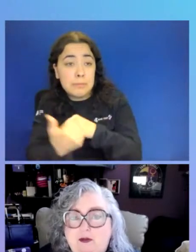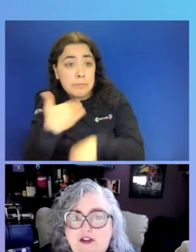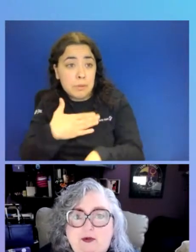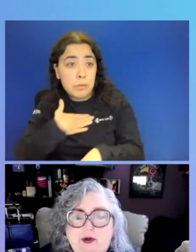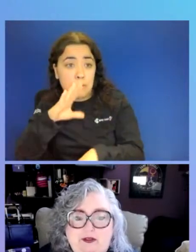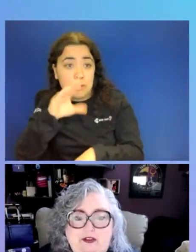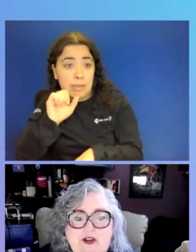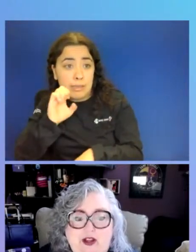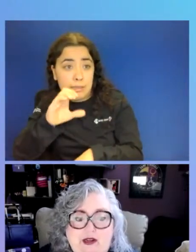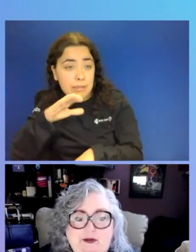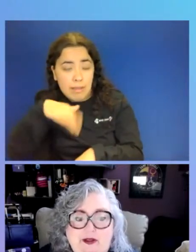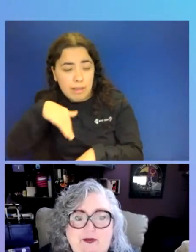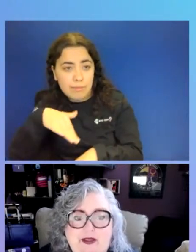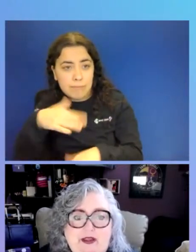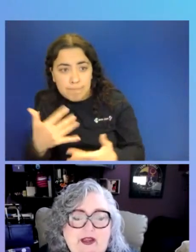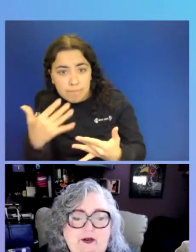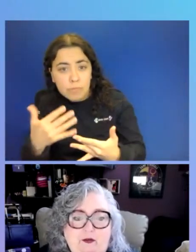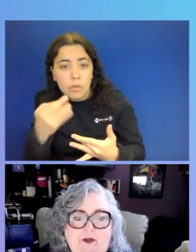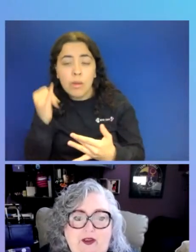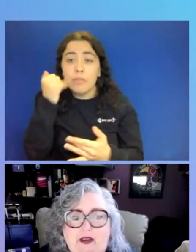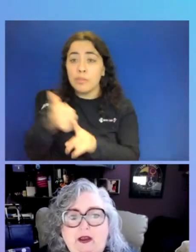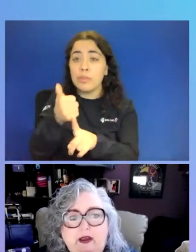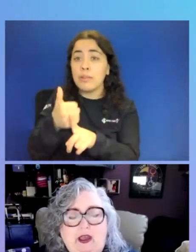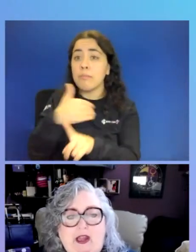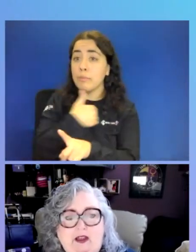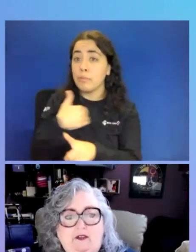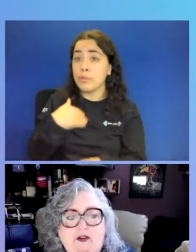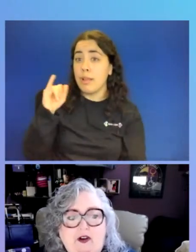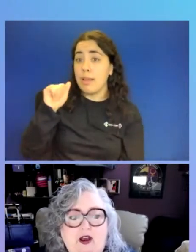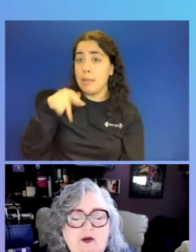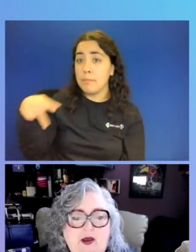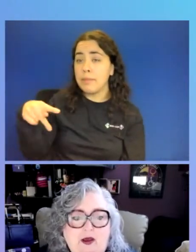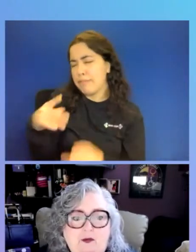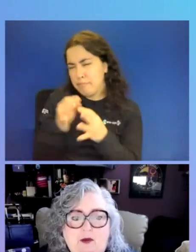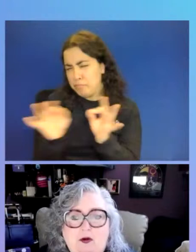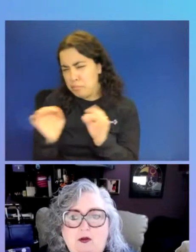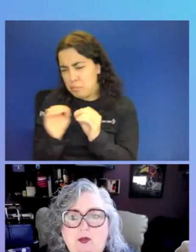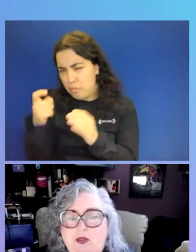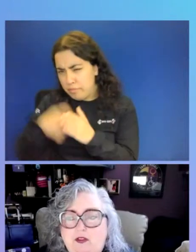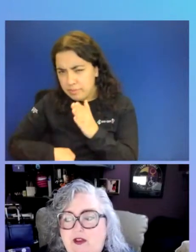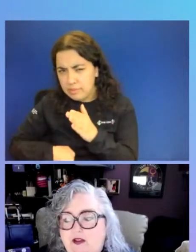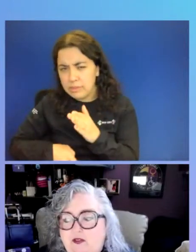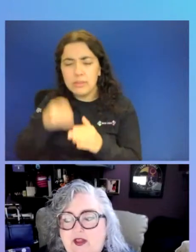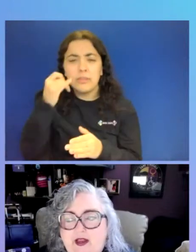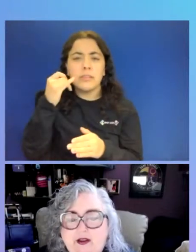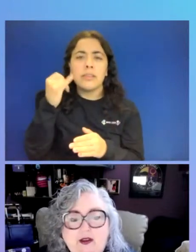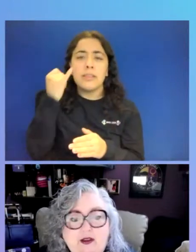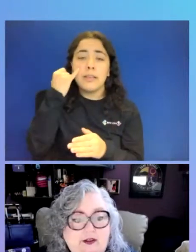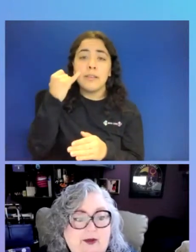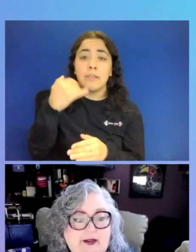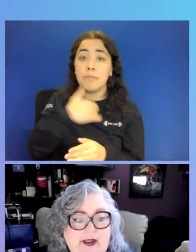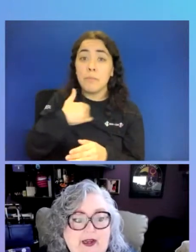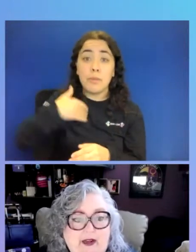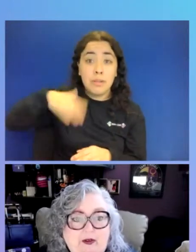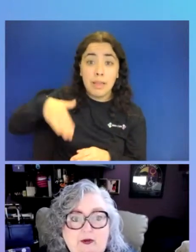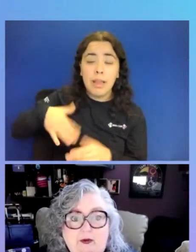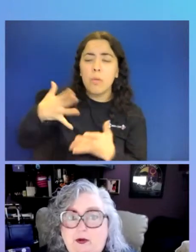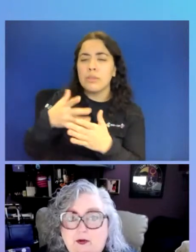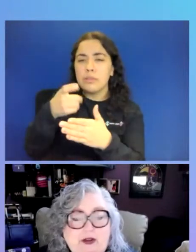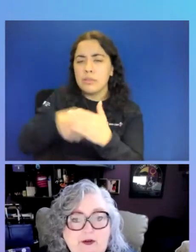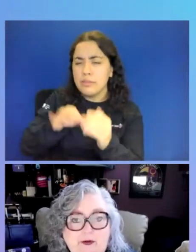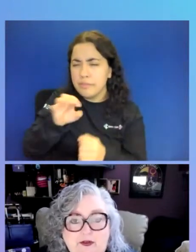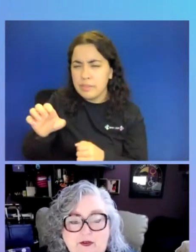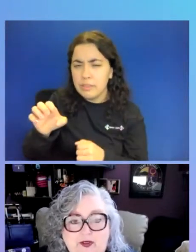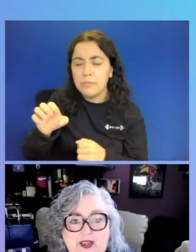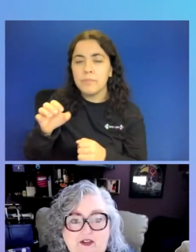the membership organization at IAAP at no fee. And if you're not a member, what the fee is for that. To maintain and renew,